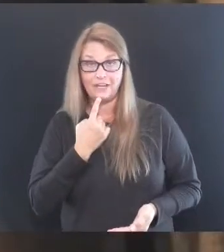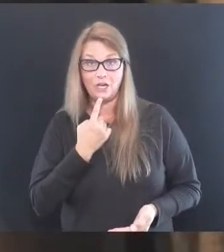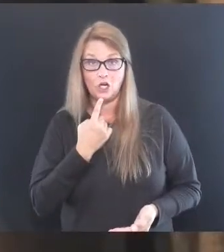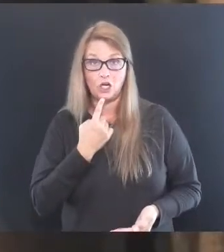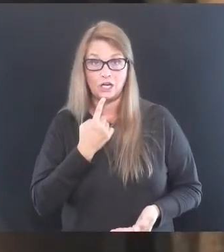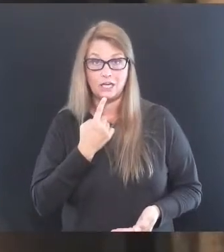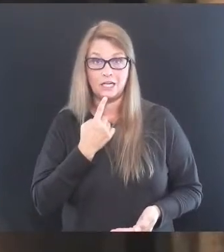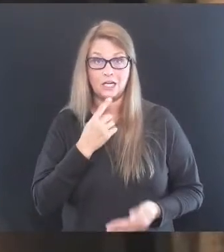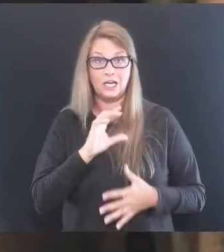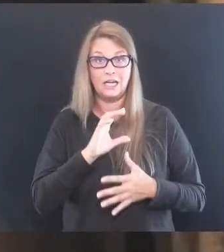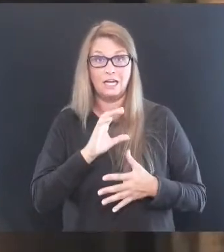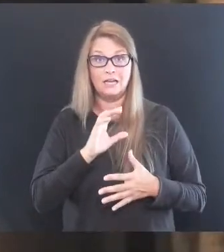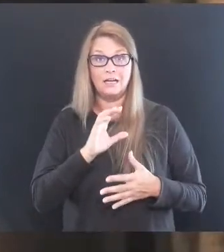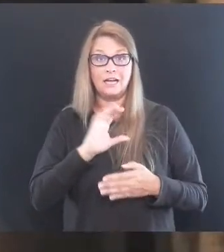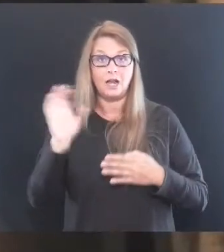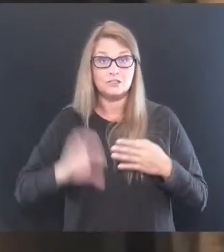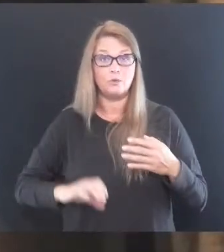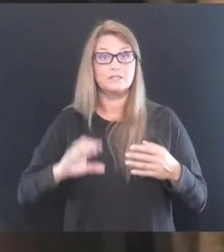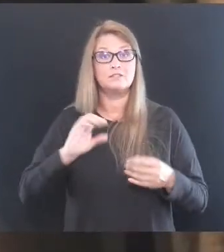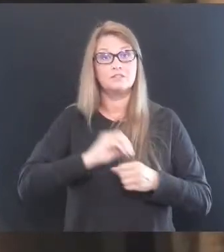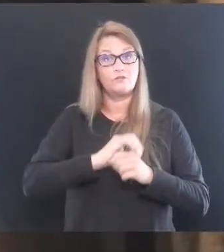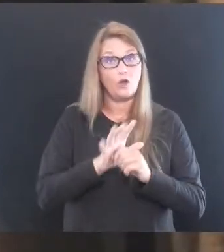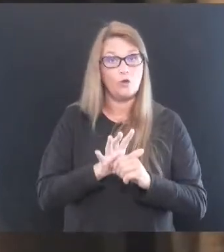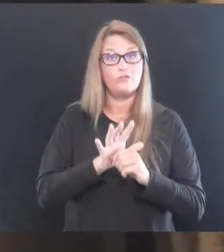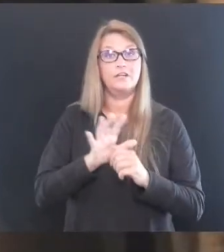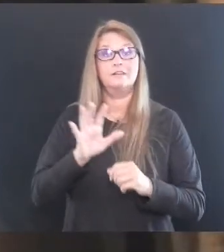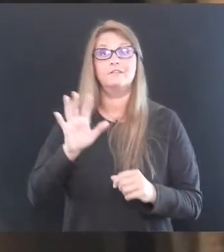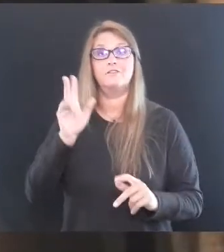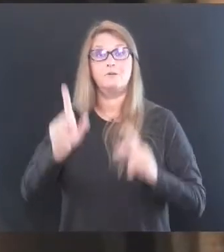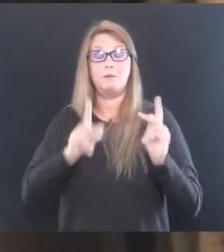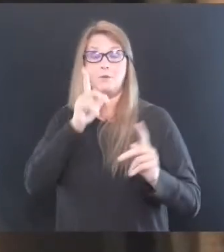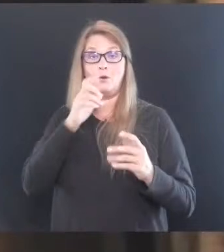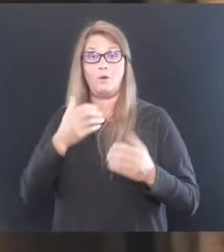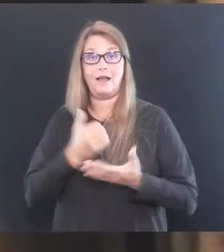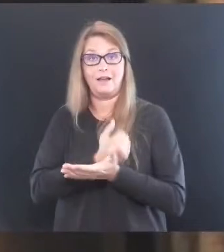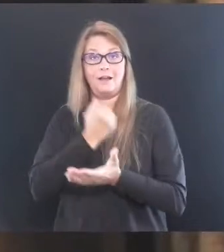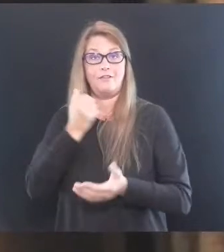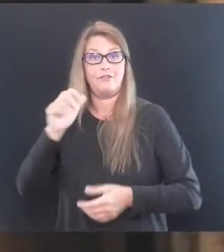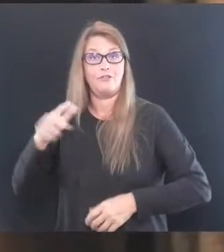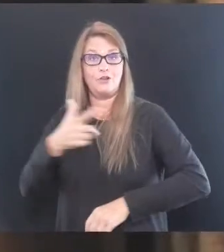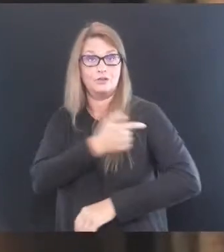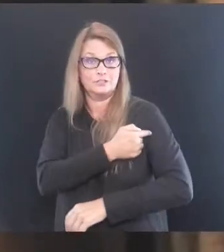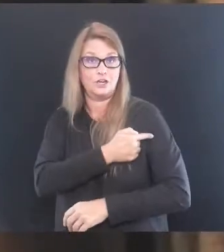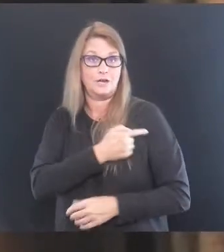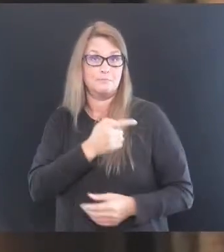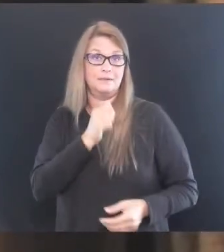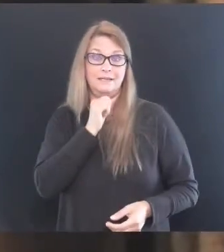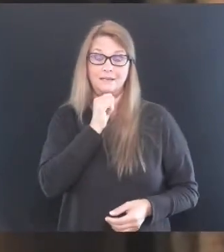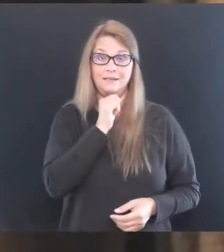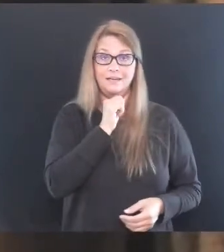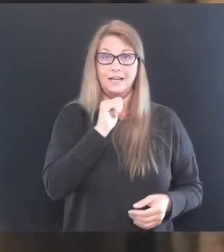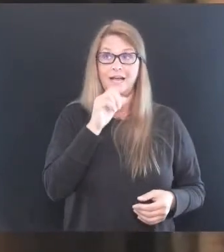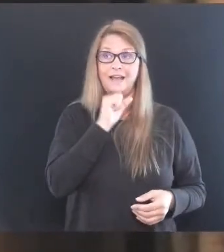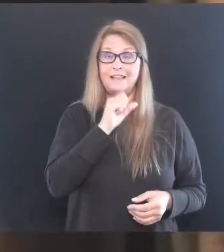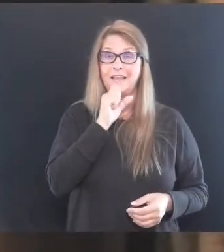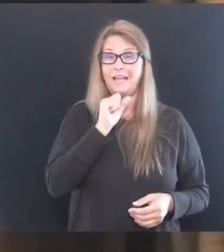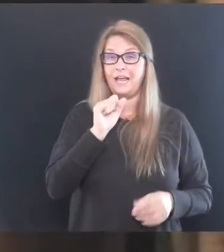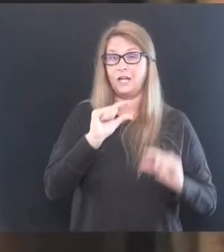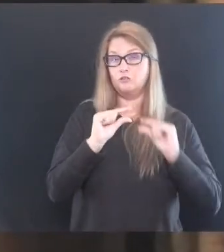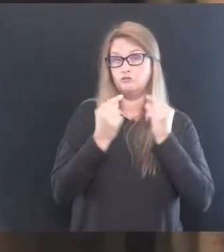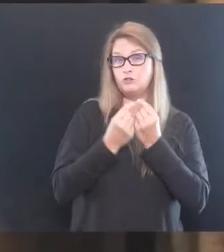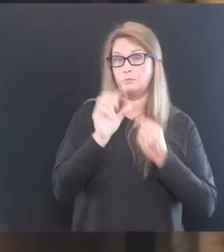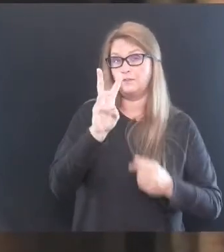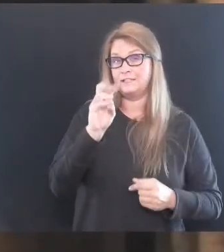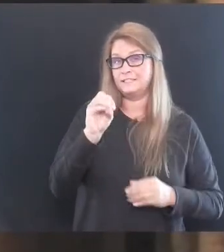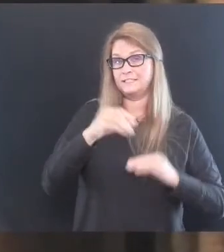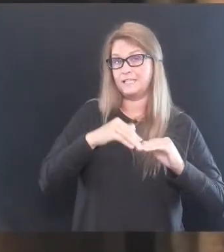of COVID-19 in people that got the booster dose versus people that did not in the age group of 60 years